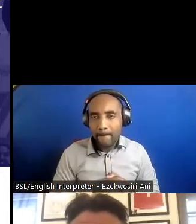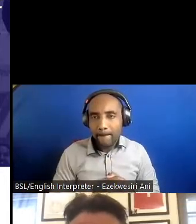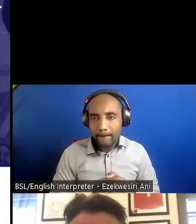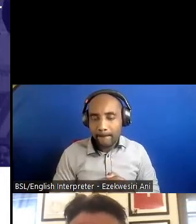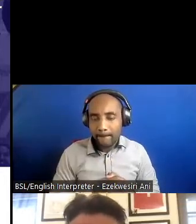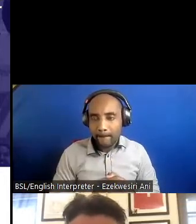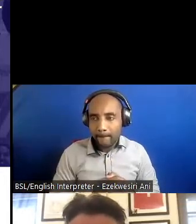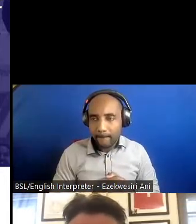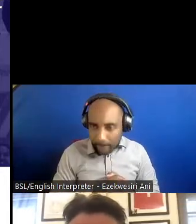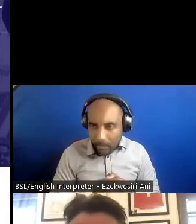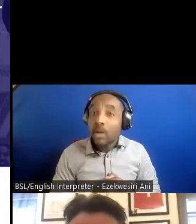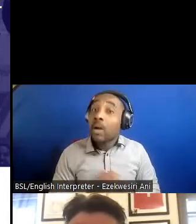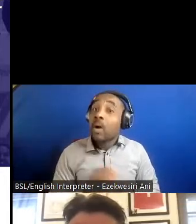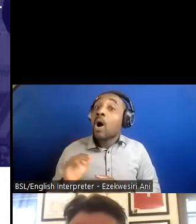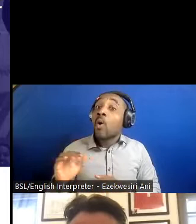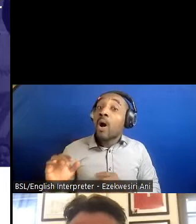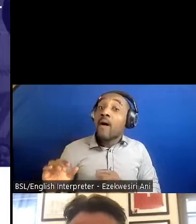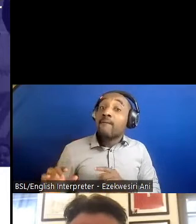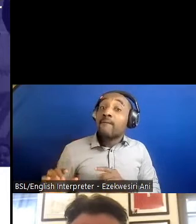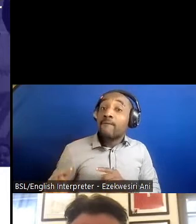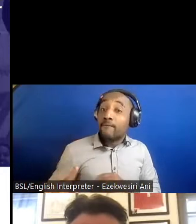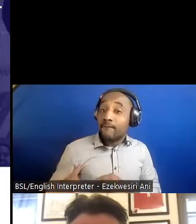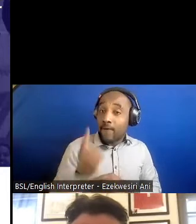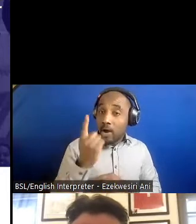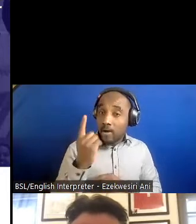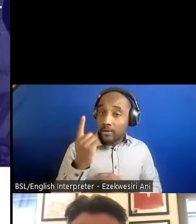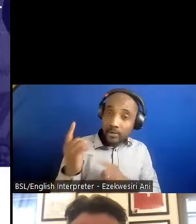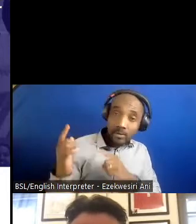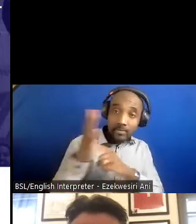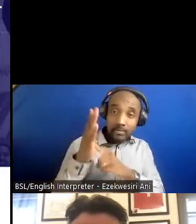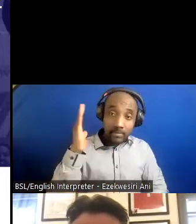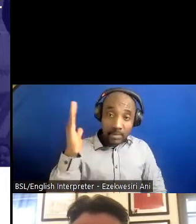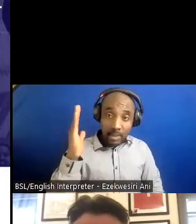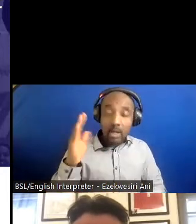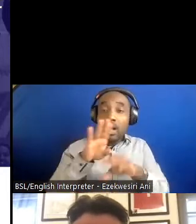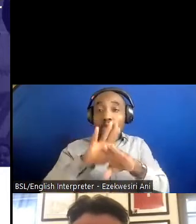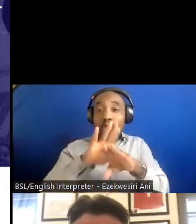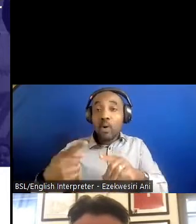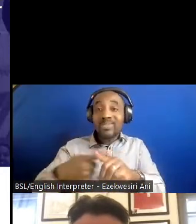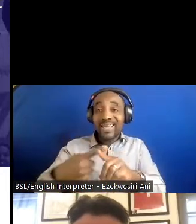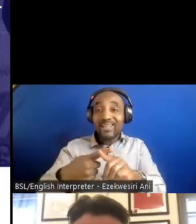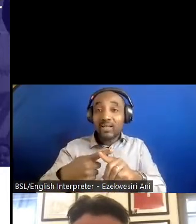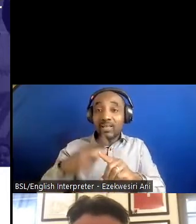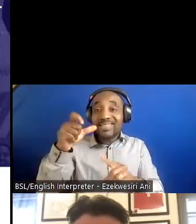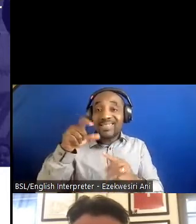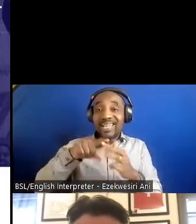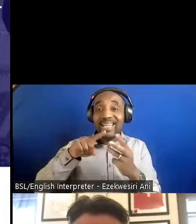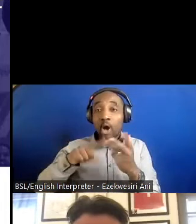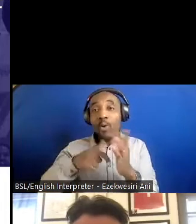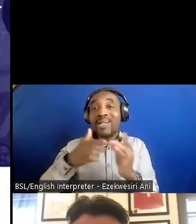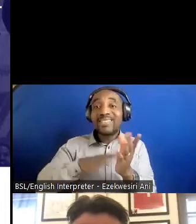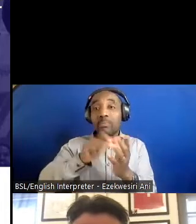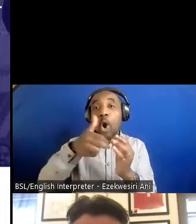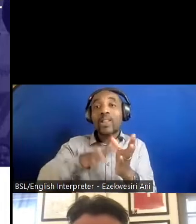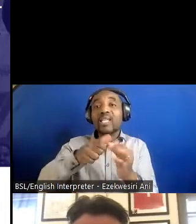our first keynote speaker today is Sports England Chief Executive Tim Hollingsworth, who's